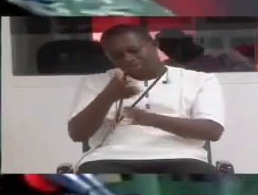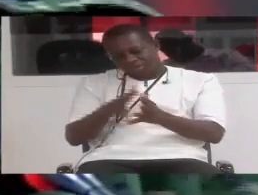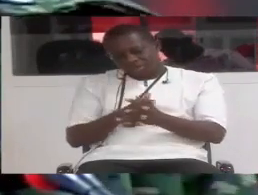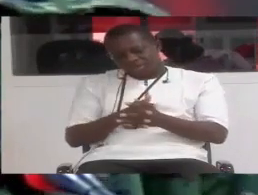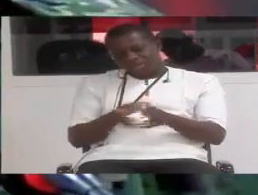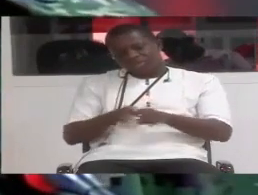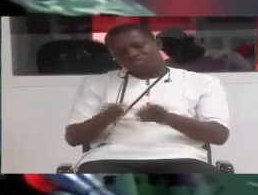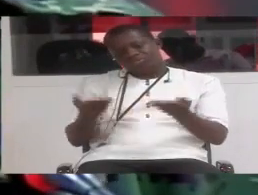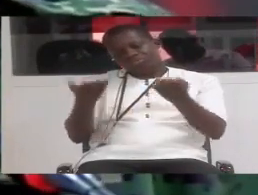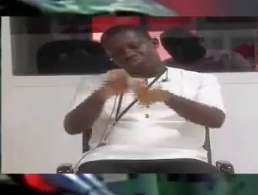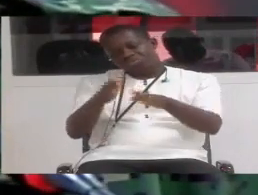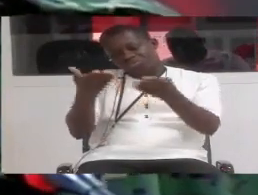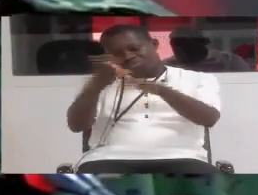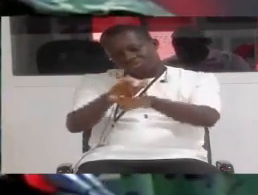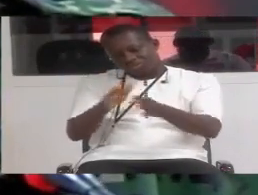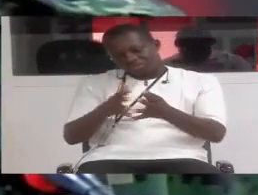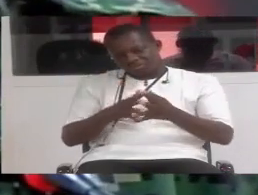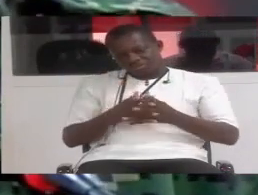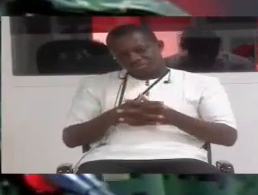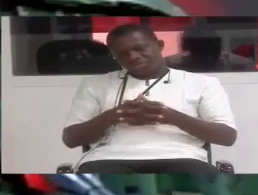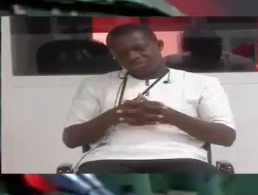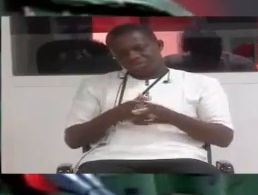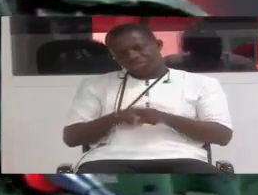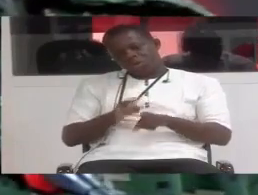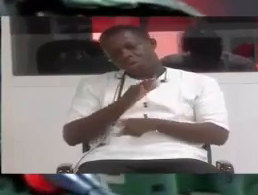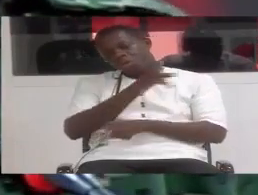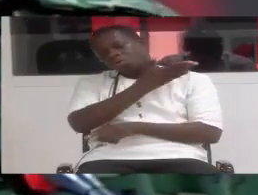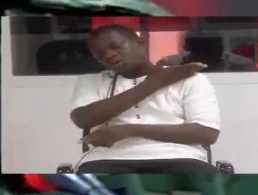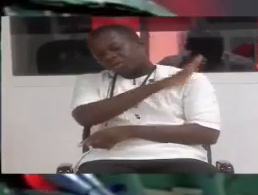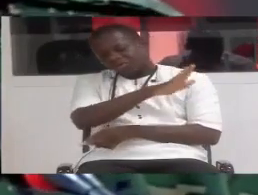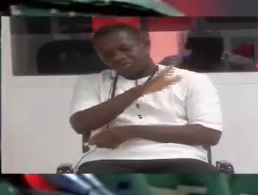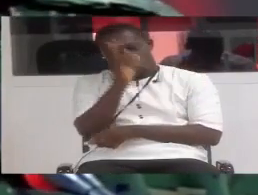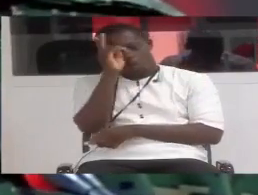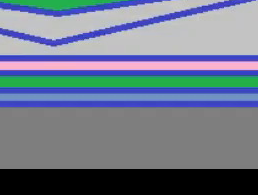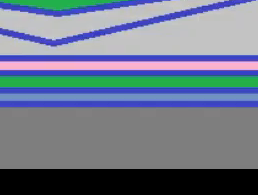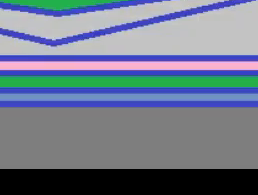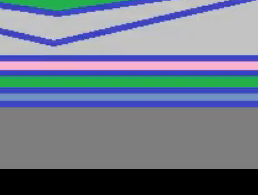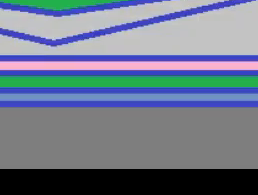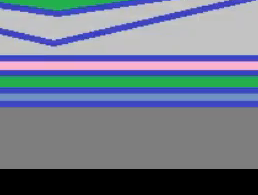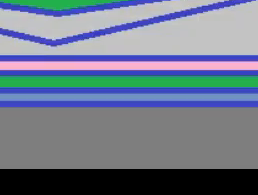Ñu sul leen. And we buried them. Ñu dem. Ñu ñibi. And we left for home.